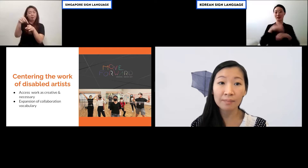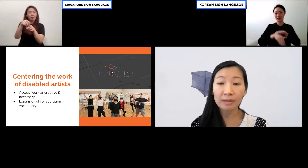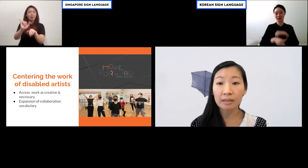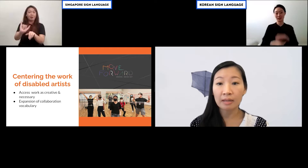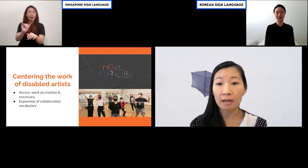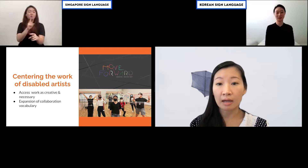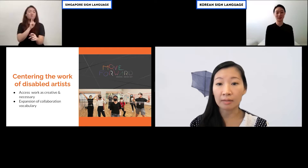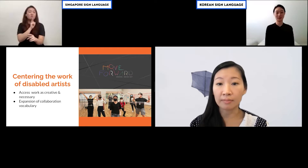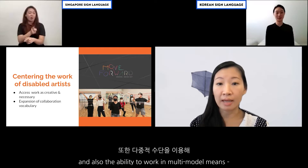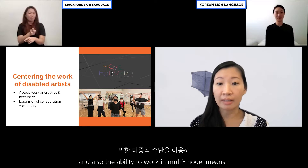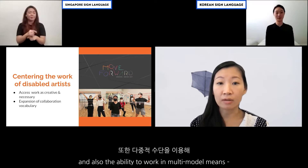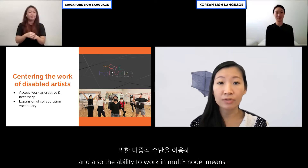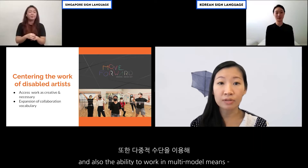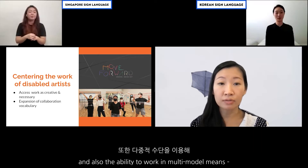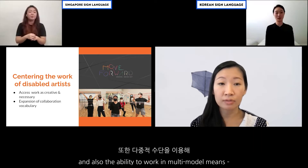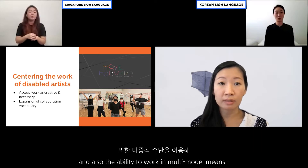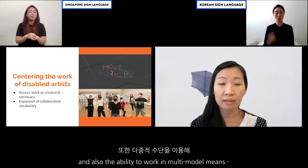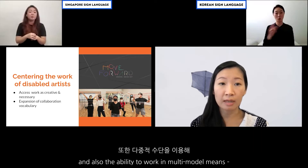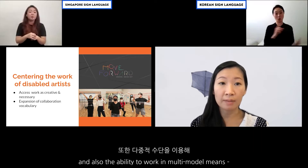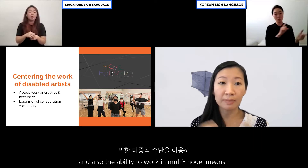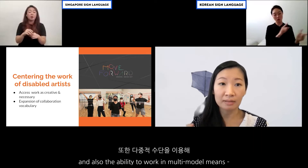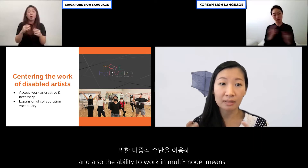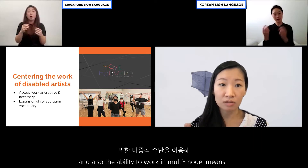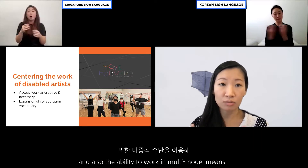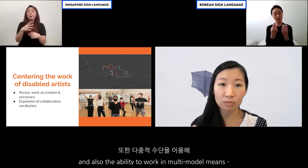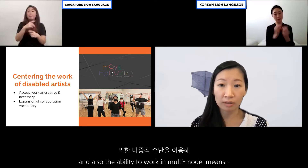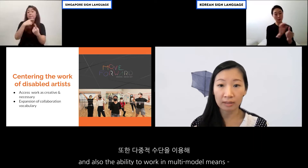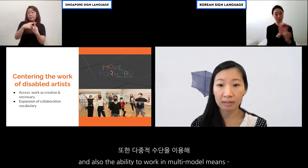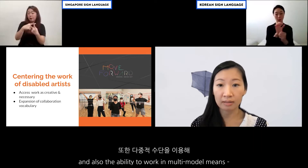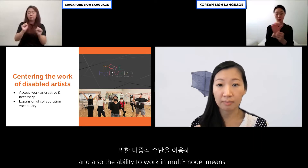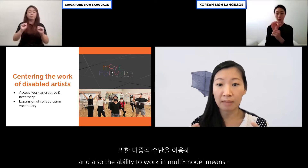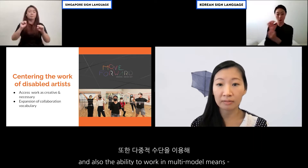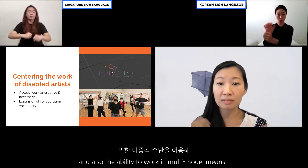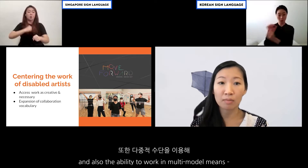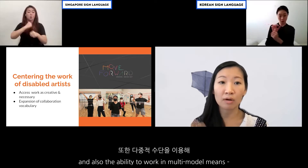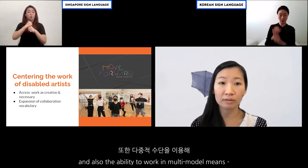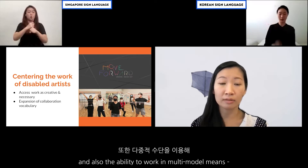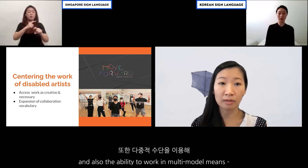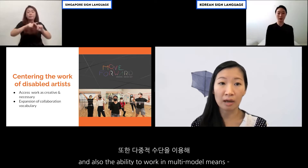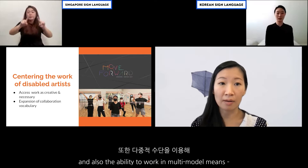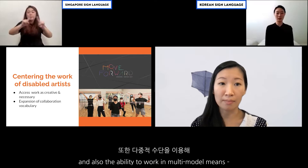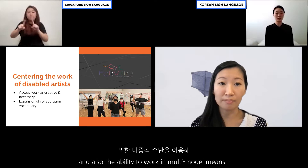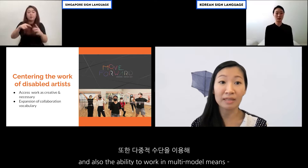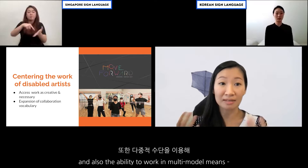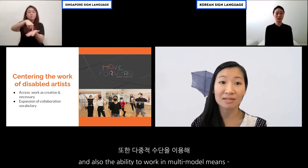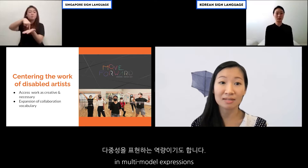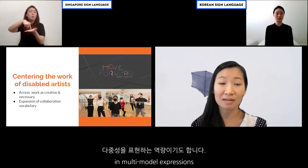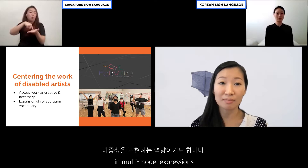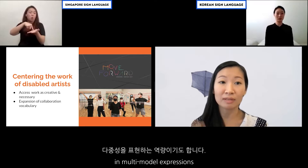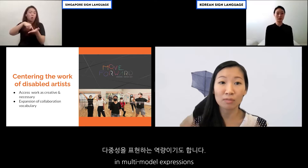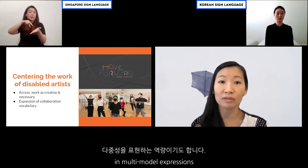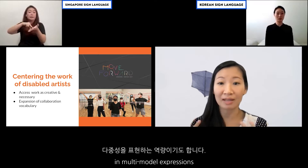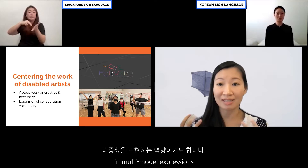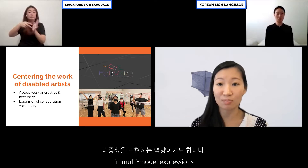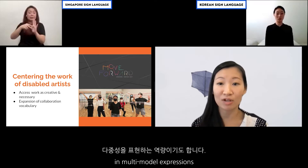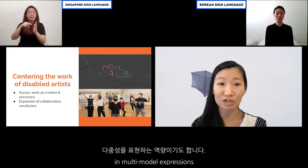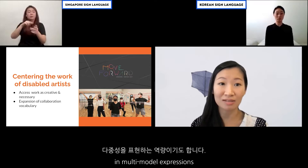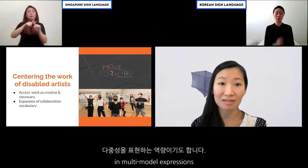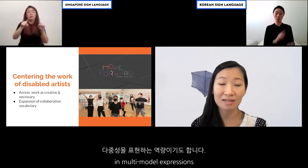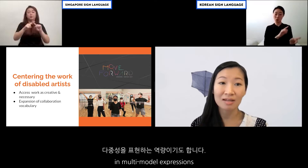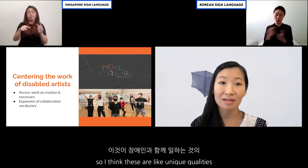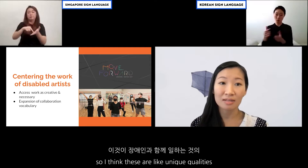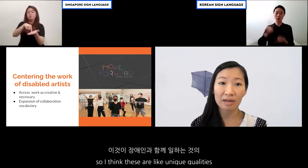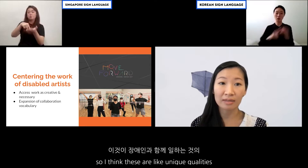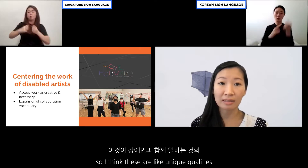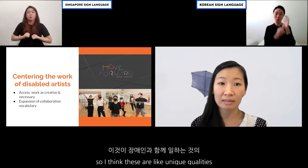authenticity, and also the ability to work in multimodal means, in multimodal